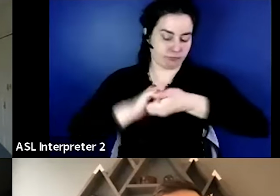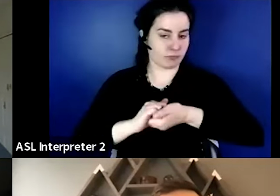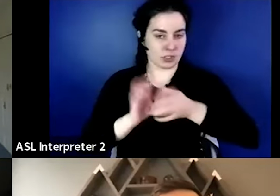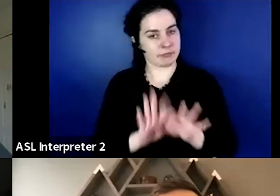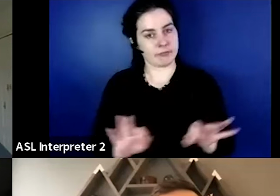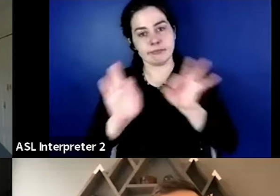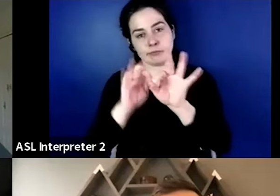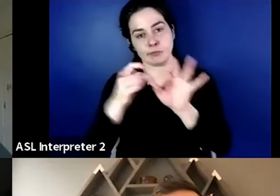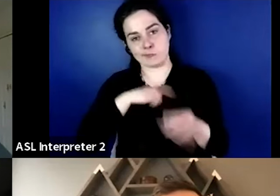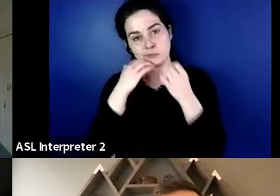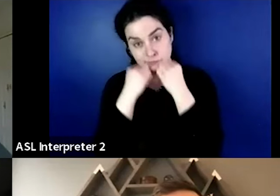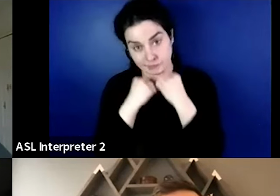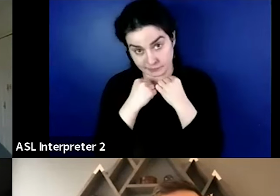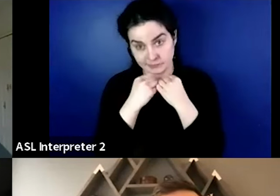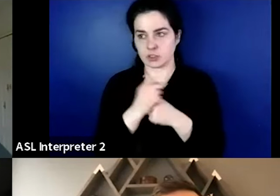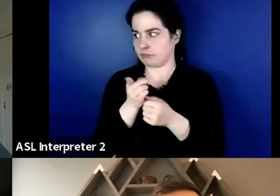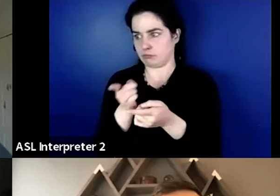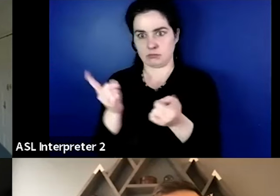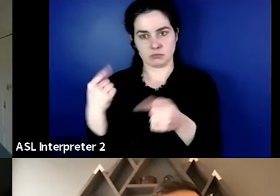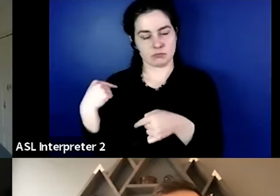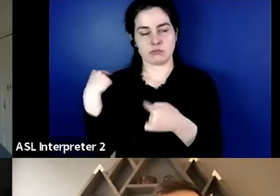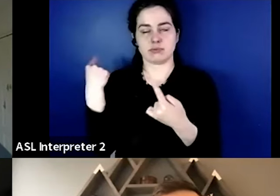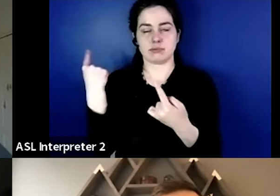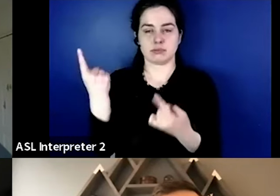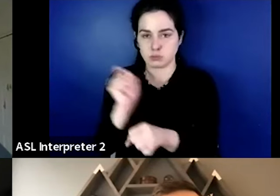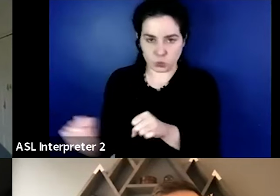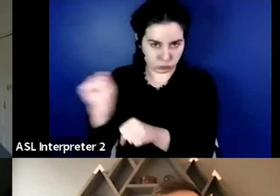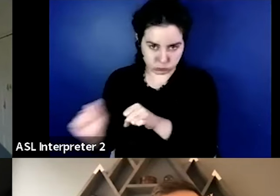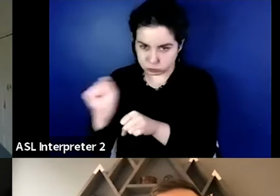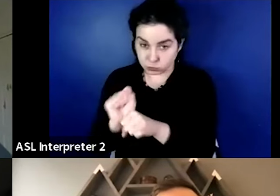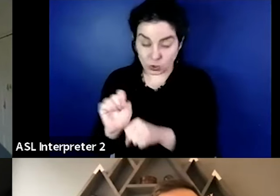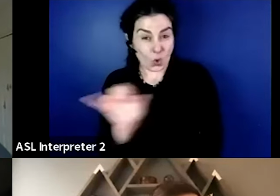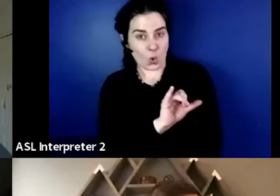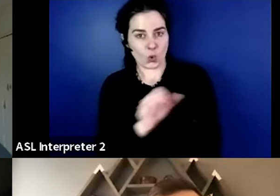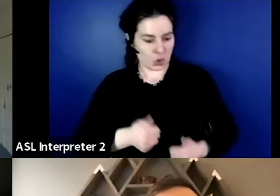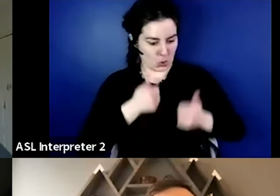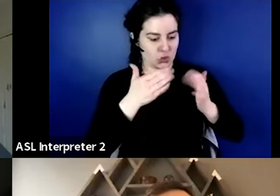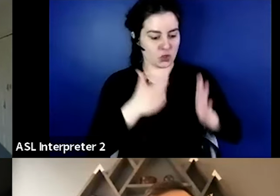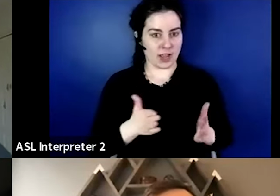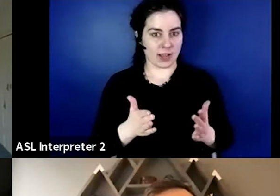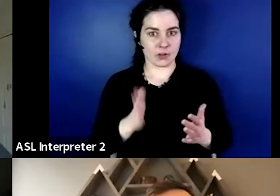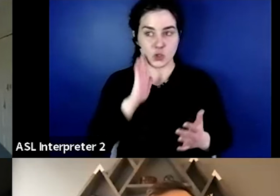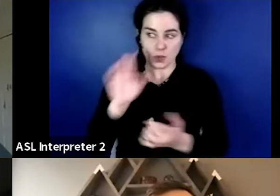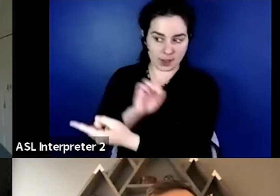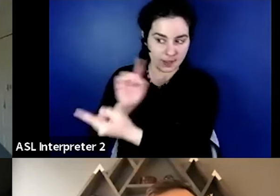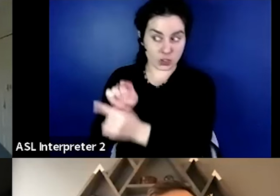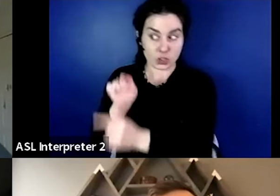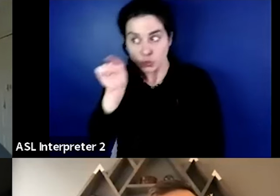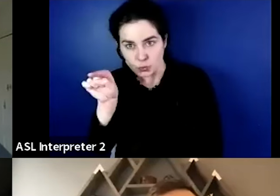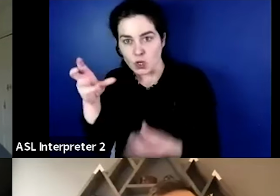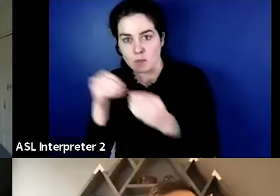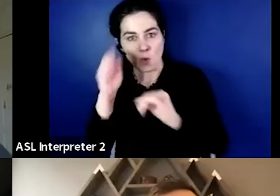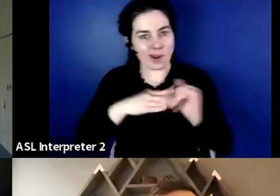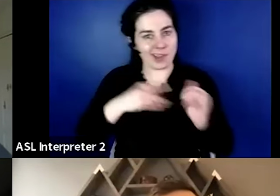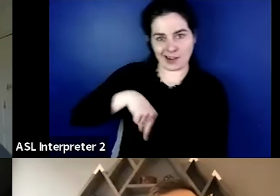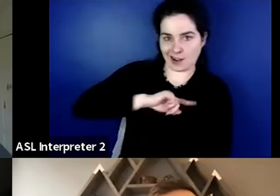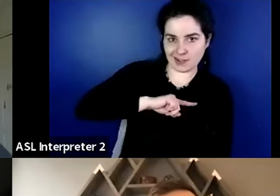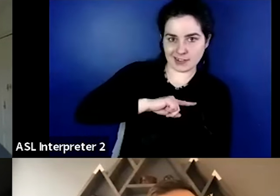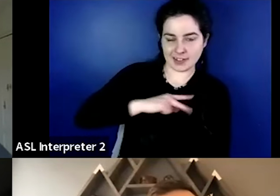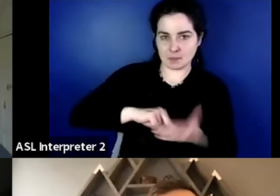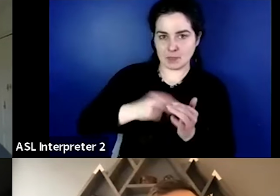us, because you've been doing this work for so long. And also, survivors come to you more than they'll come to campus centers. And so if we're not working in